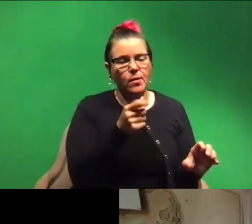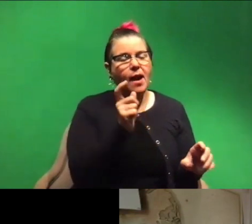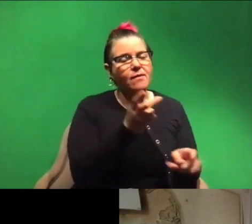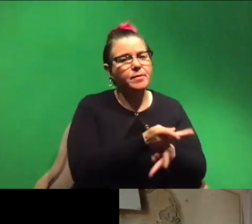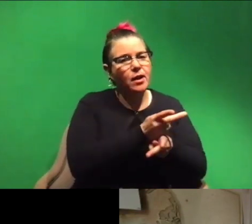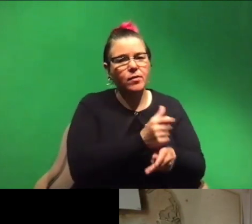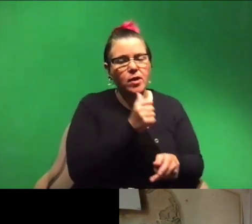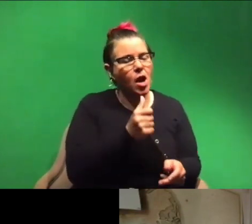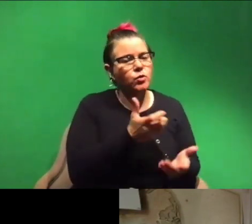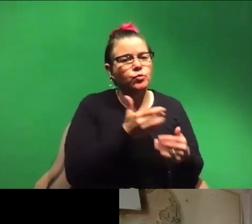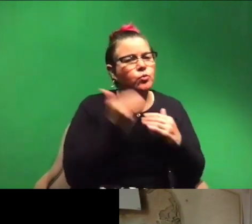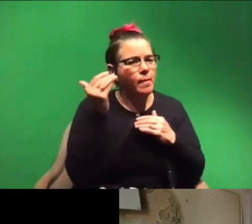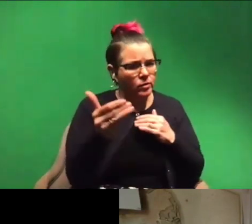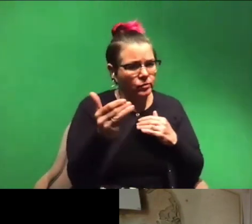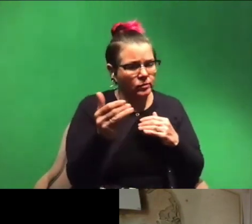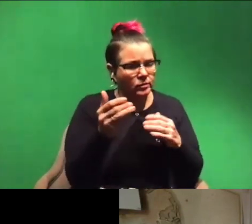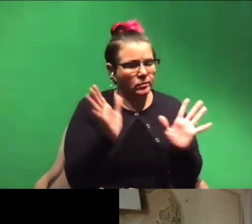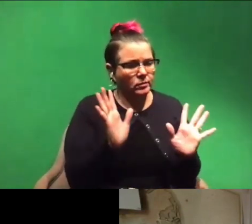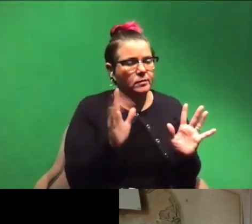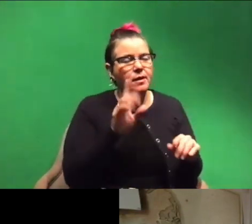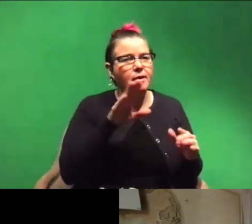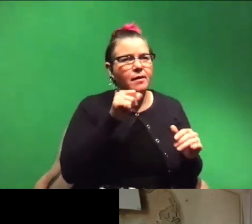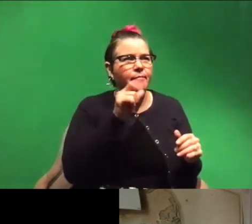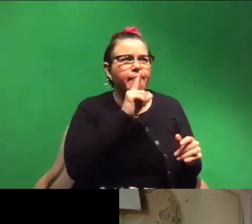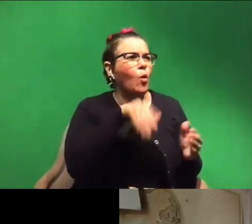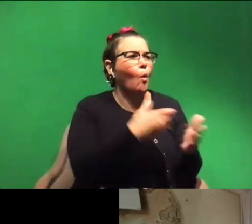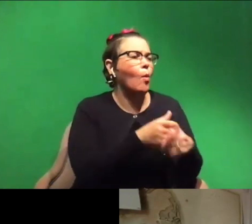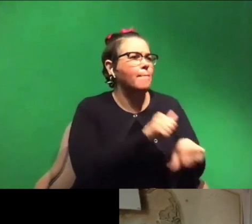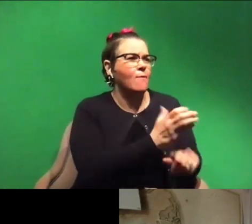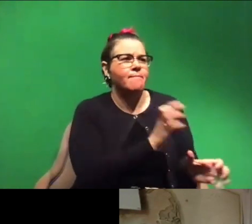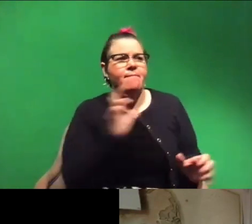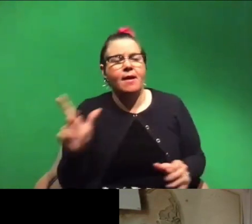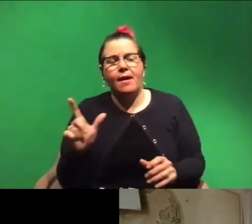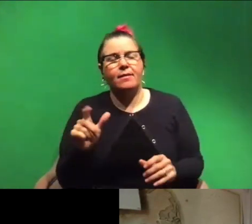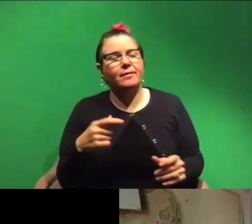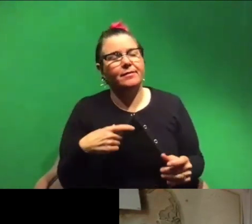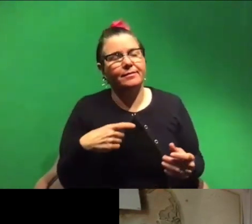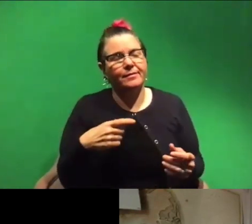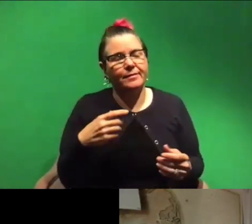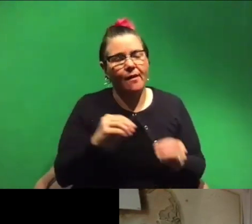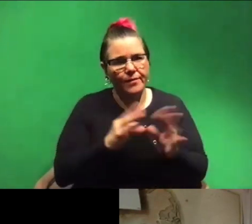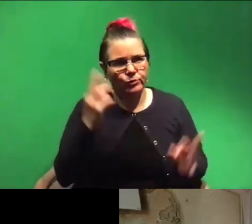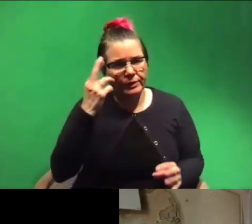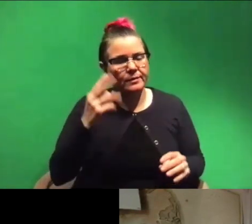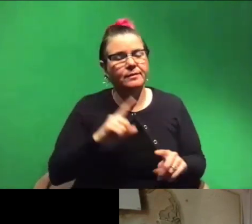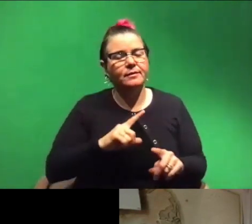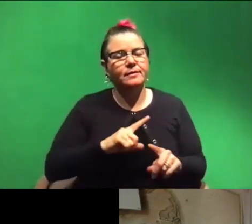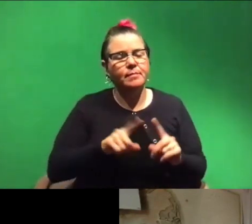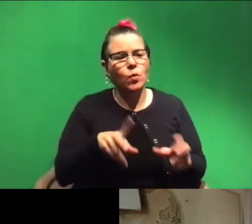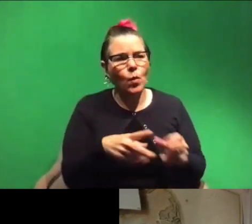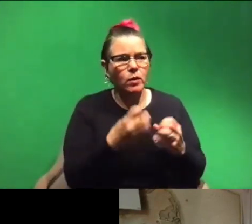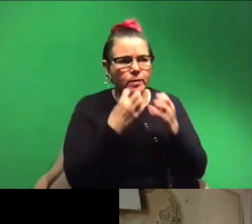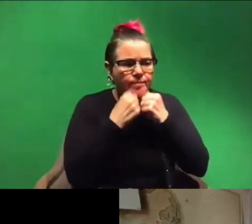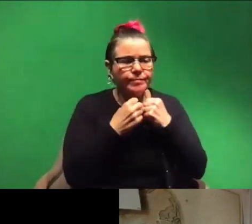take too much, right? Like, you can't take the whole mountain back with you for logistical reasons, but also you want to be able to preserve this